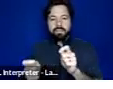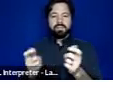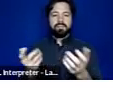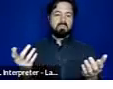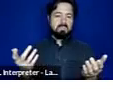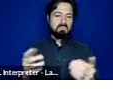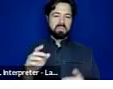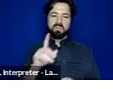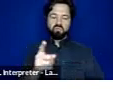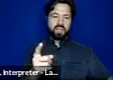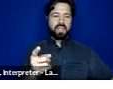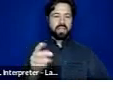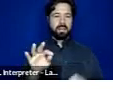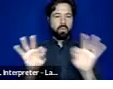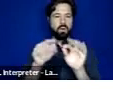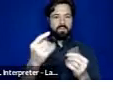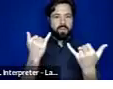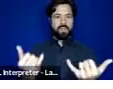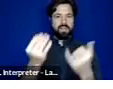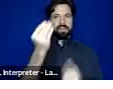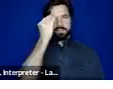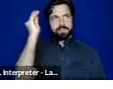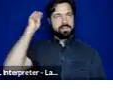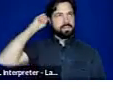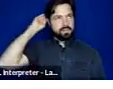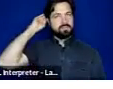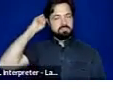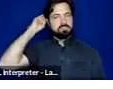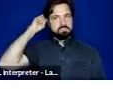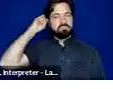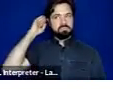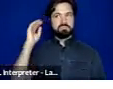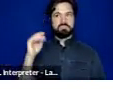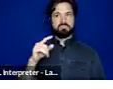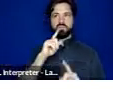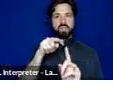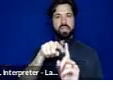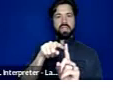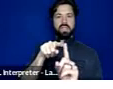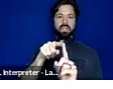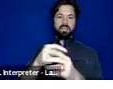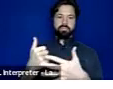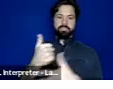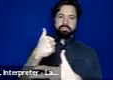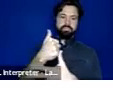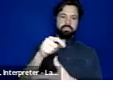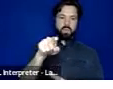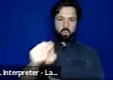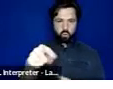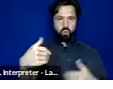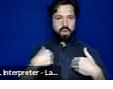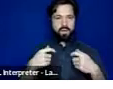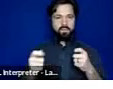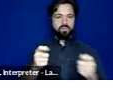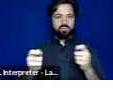main takeaway that I want you to take from this, that it is about taking control and using your